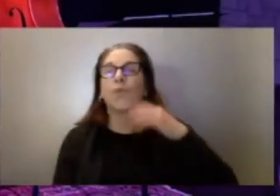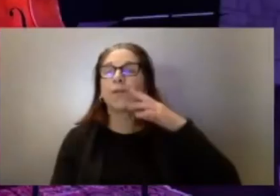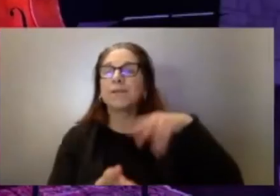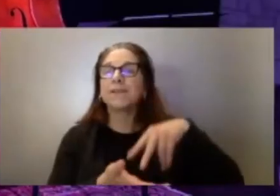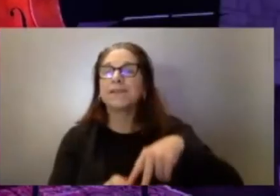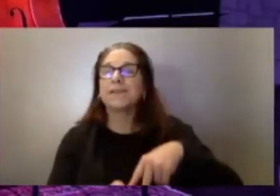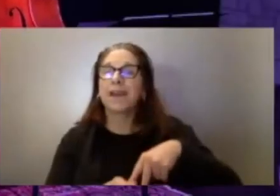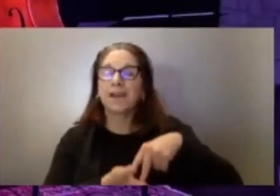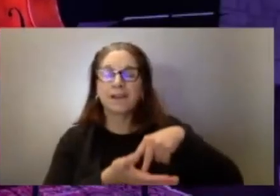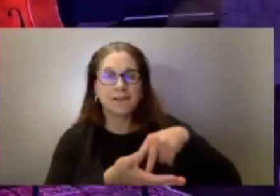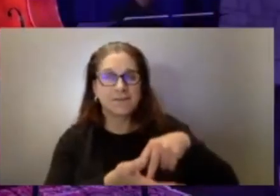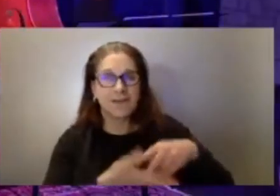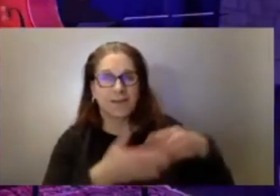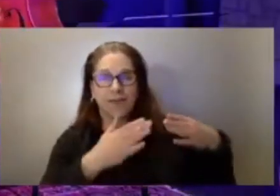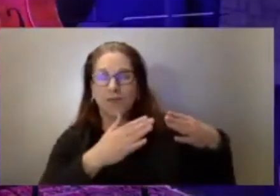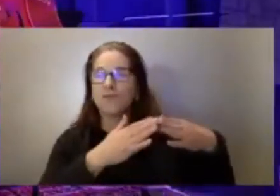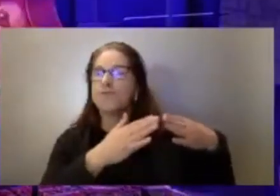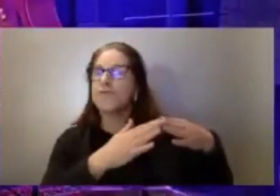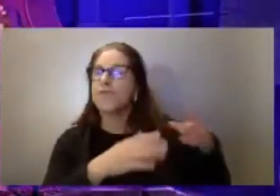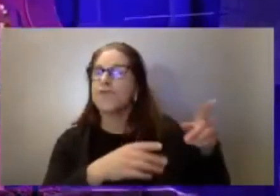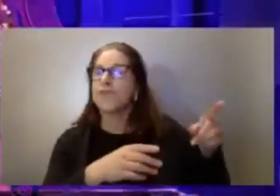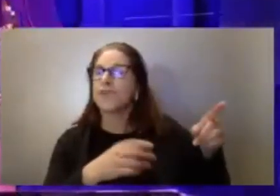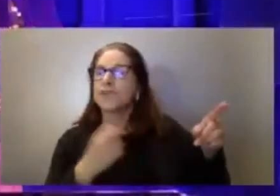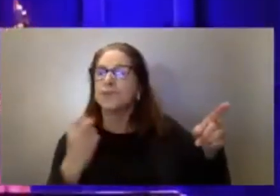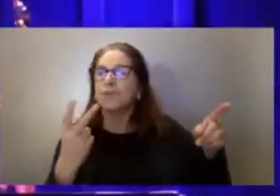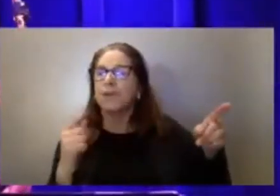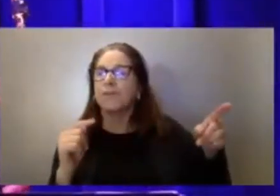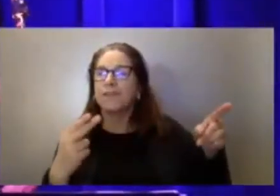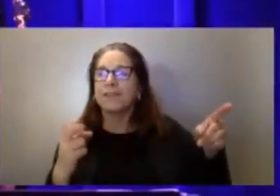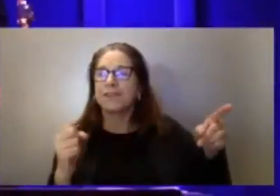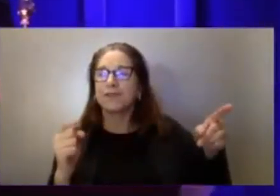We'll be standing at the corner